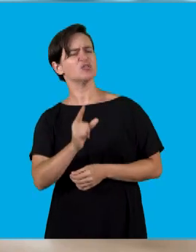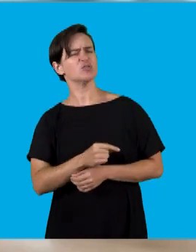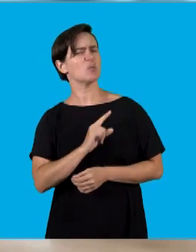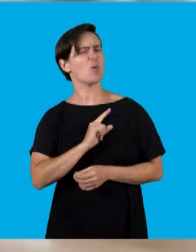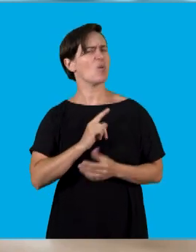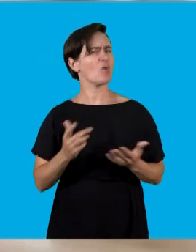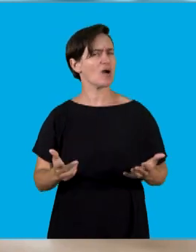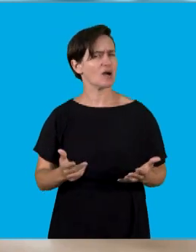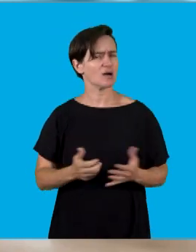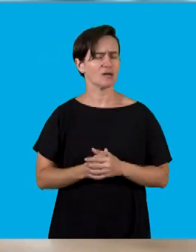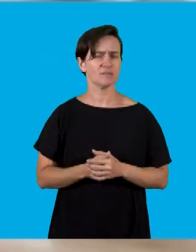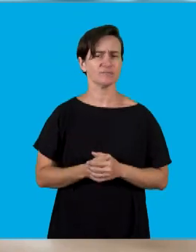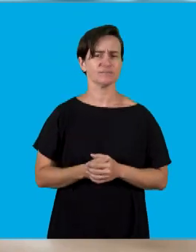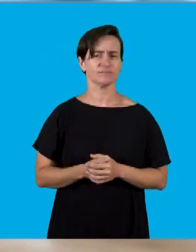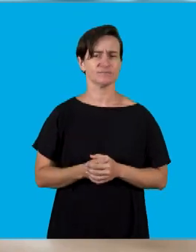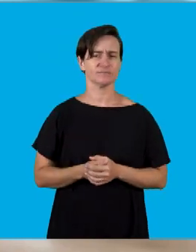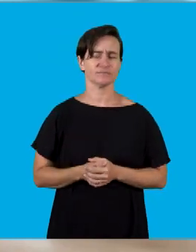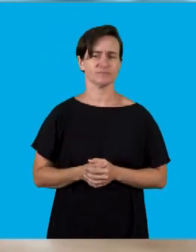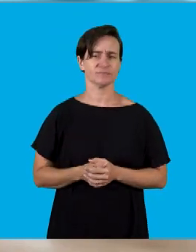this product so cheap?